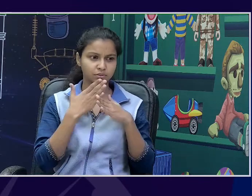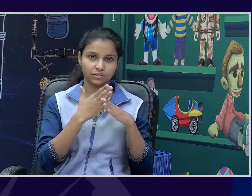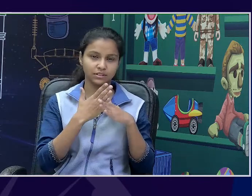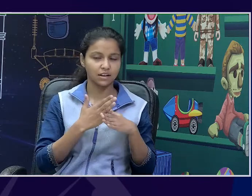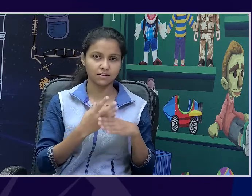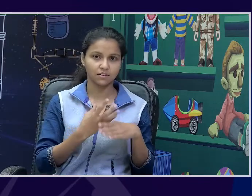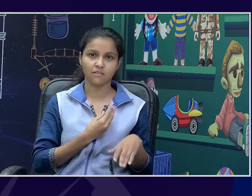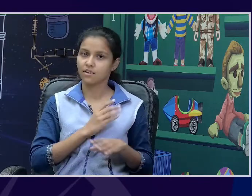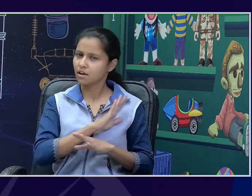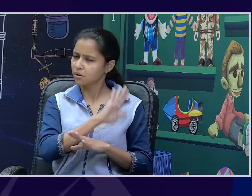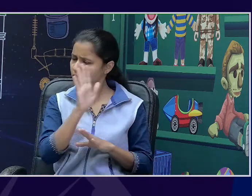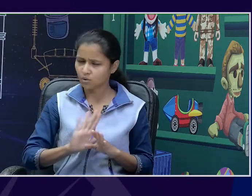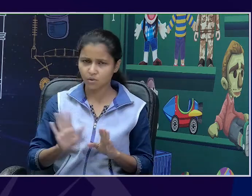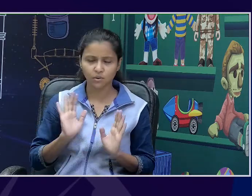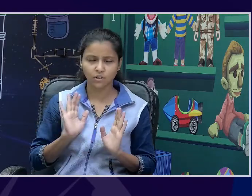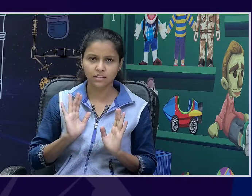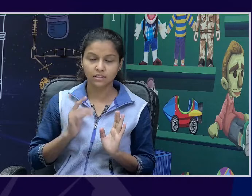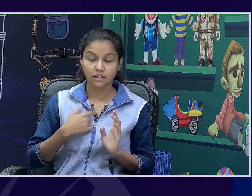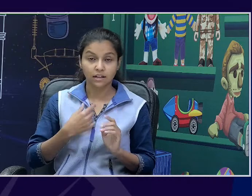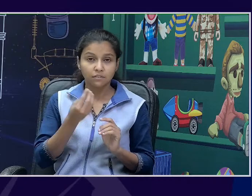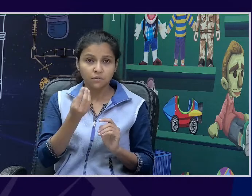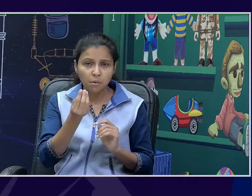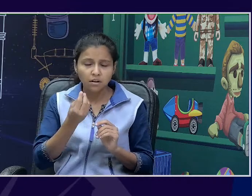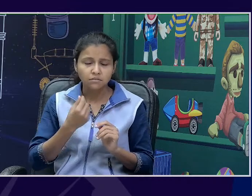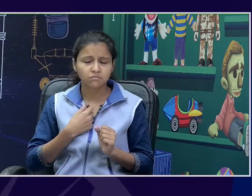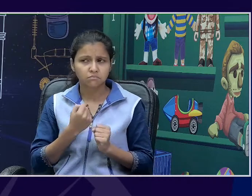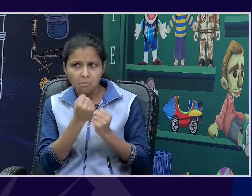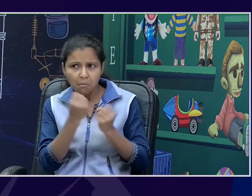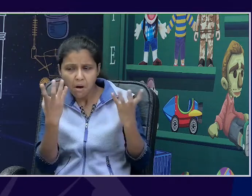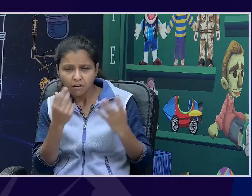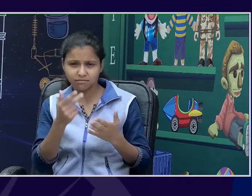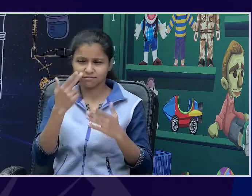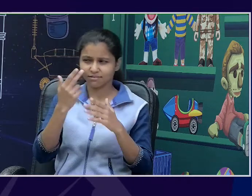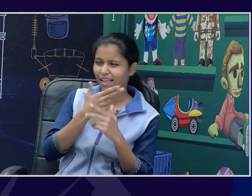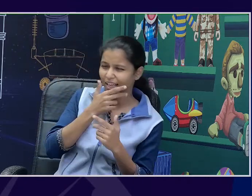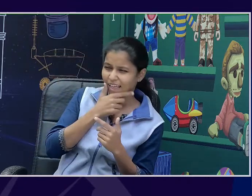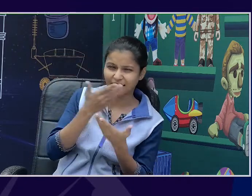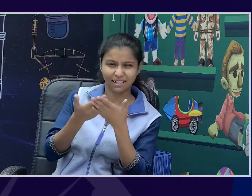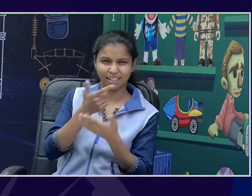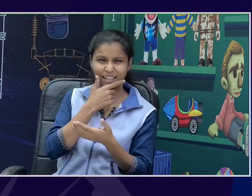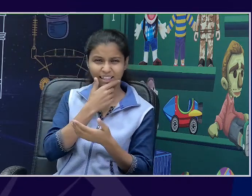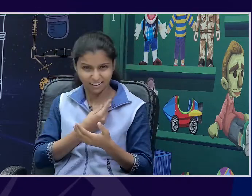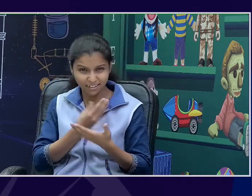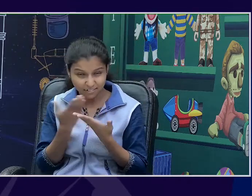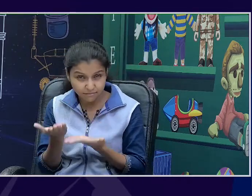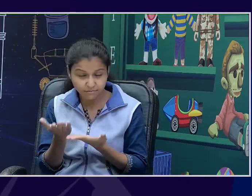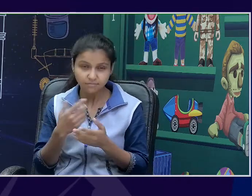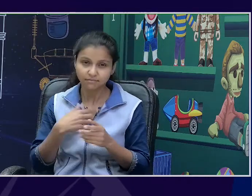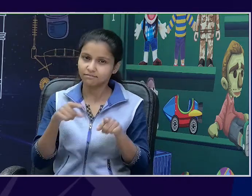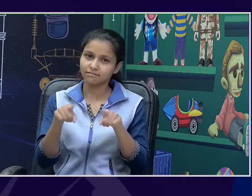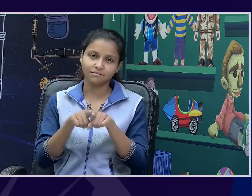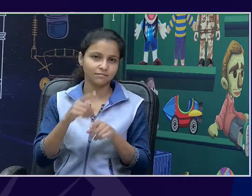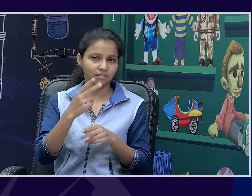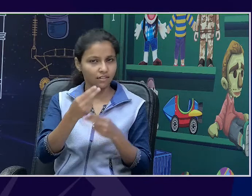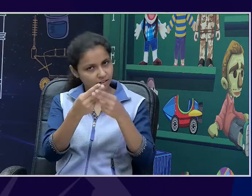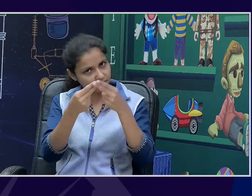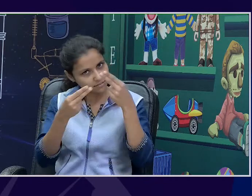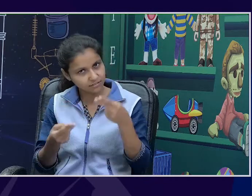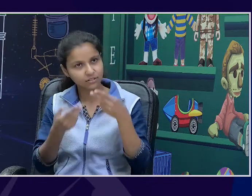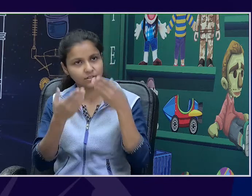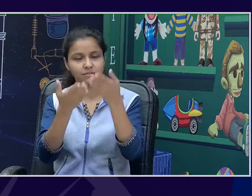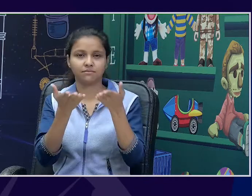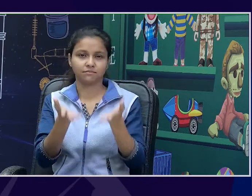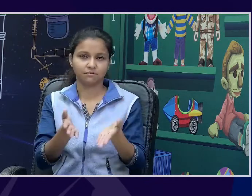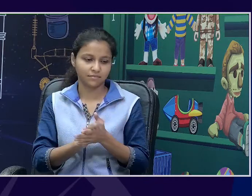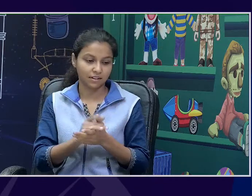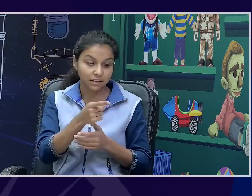fear. It might be he might be scared that people will make fun of him. Exactly. So that is what the story also tells us